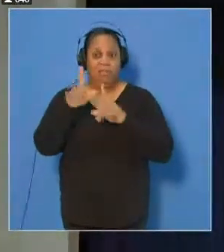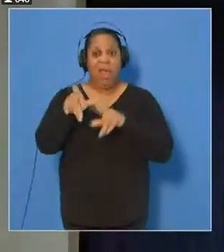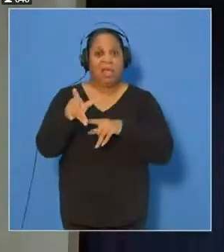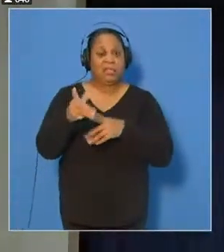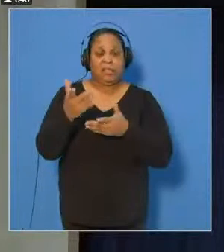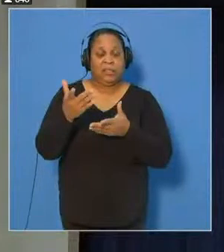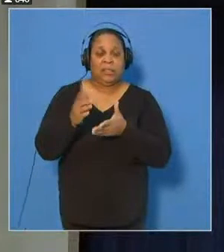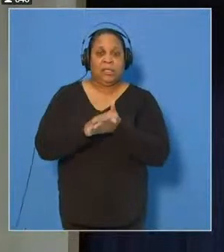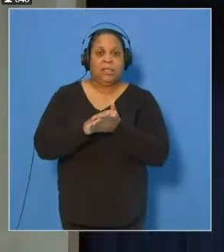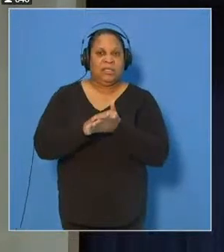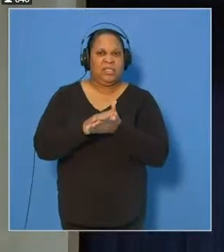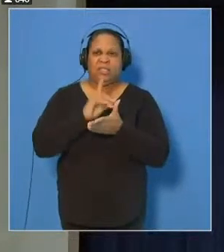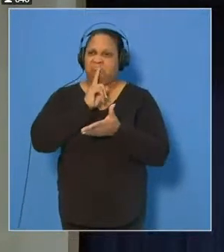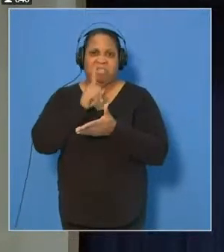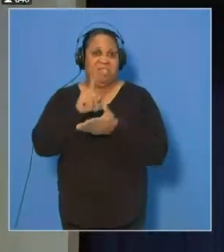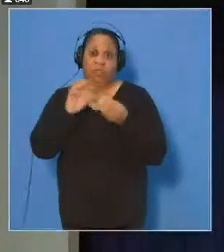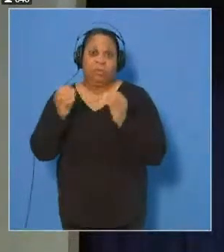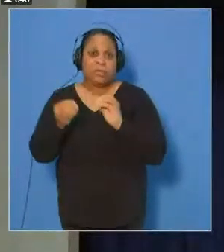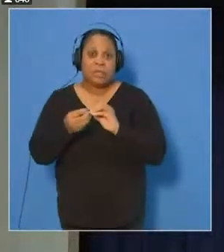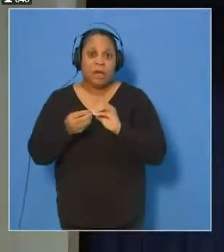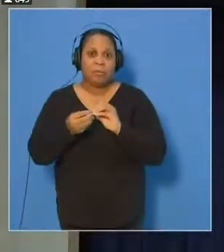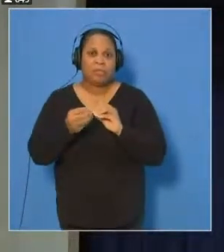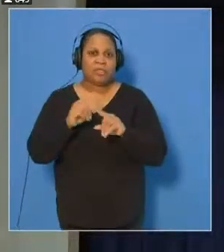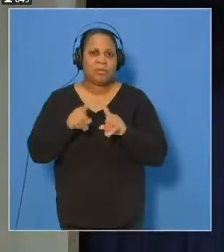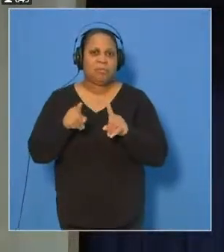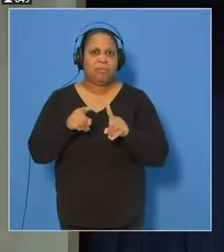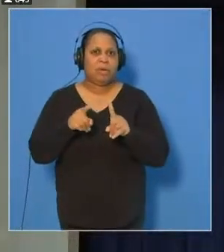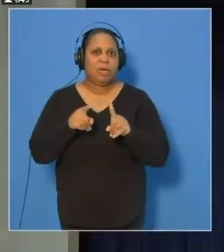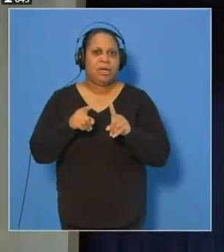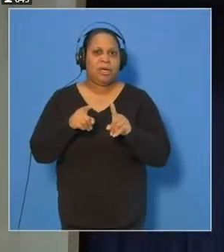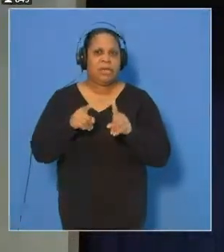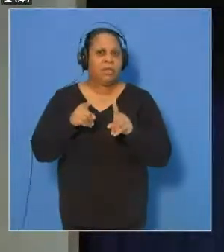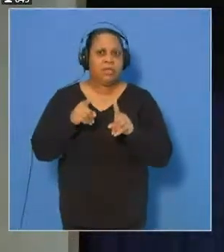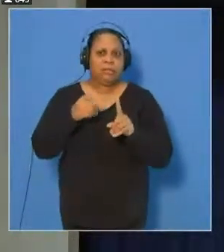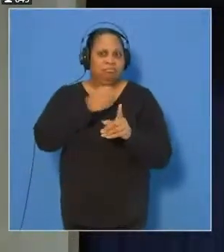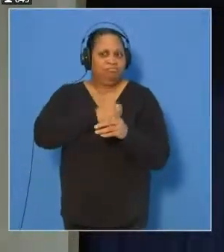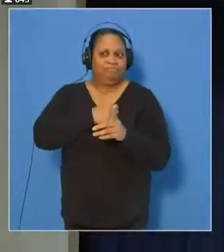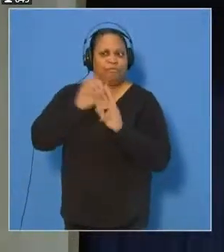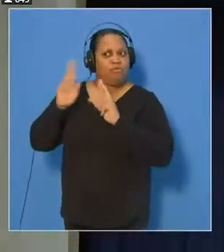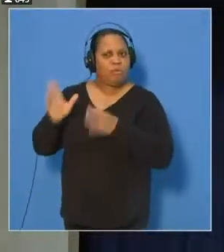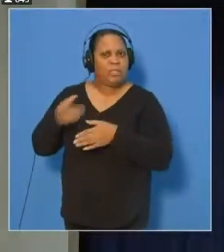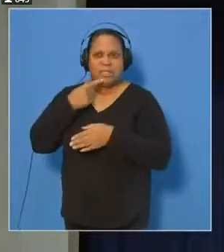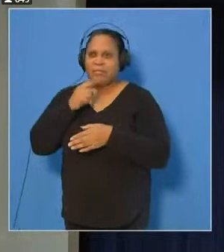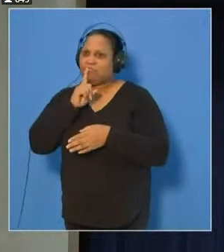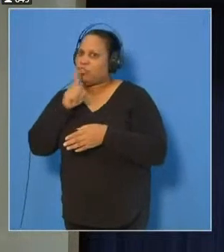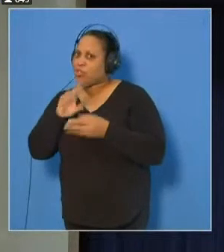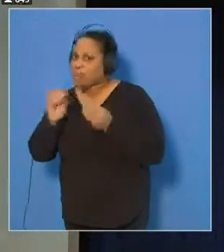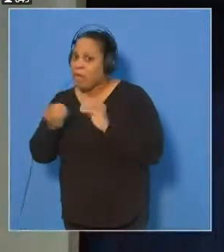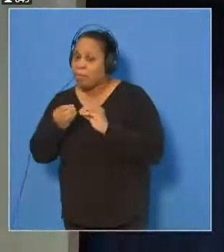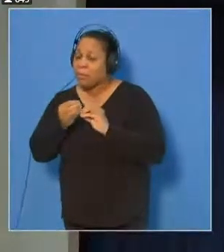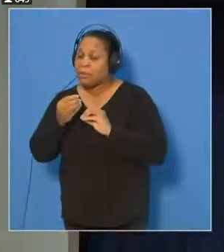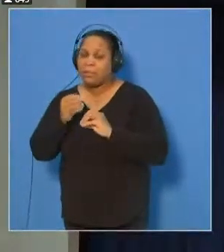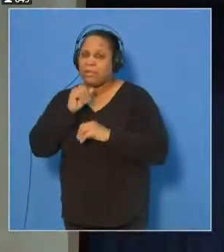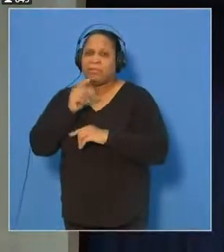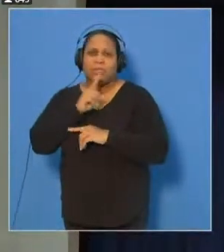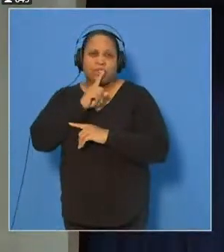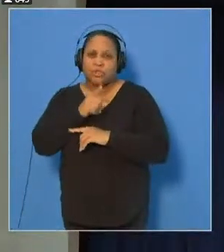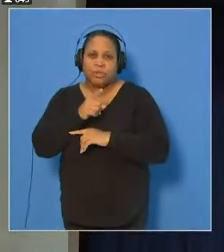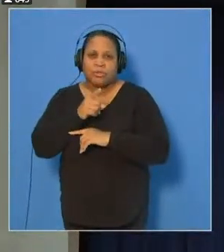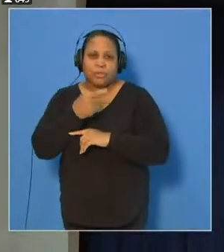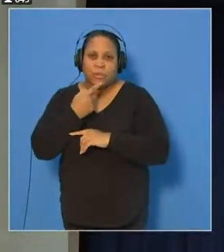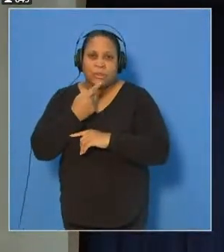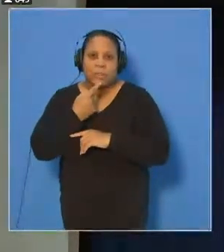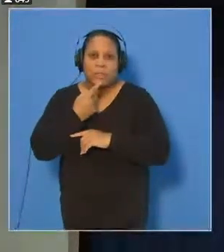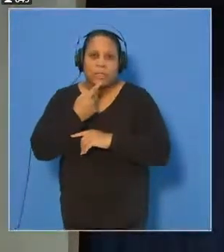I'm not even sure of those numbers. I can say that very easily not- there sorry, it can you're be not double sure on the counting. numbers? I'm not sure of what you just said. That you